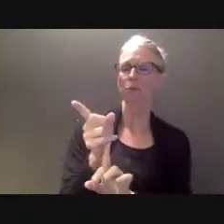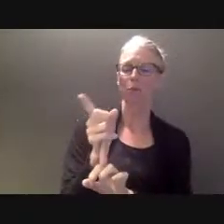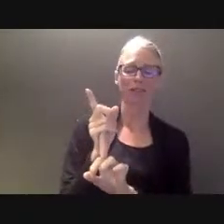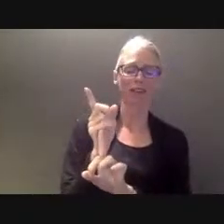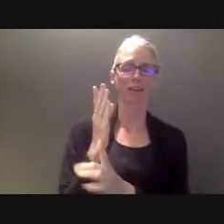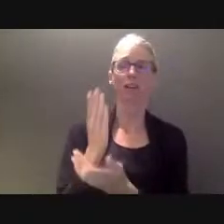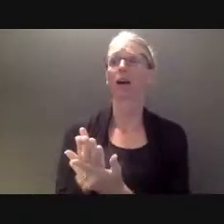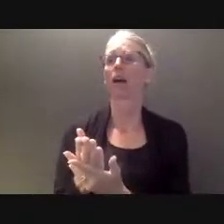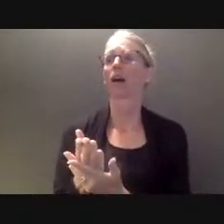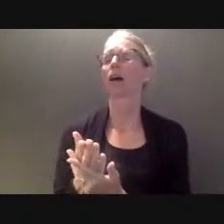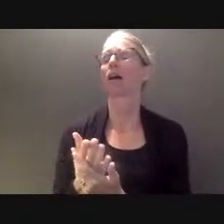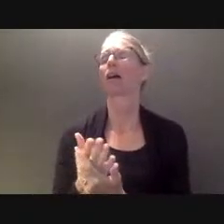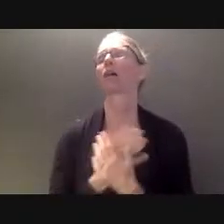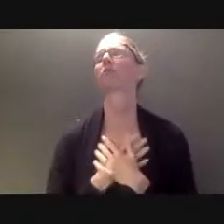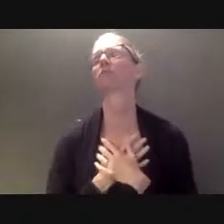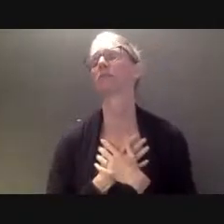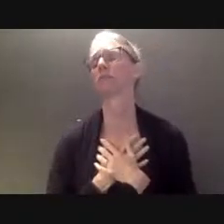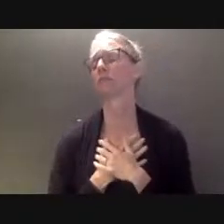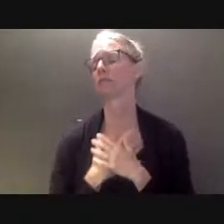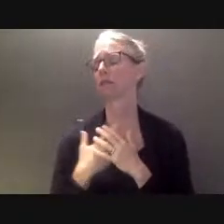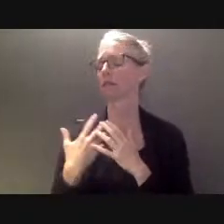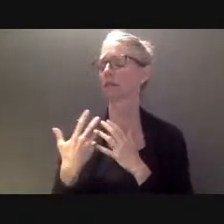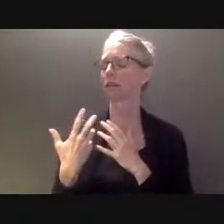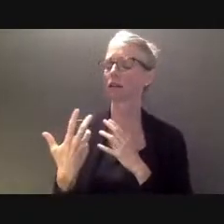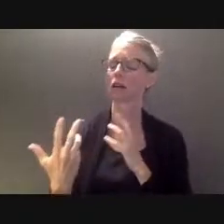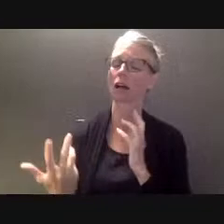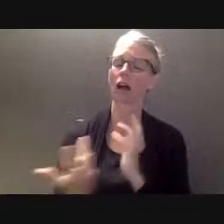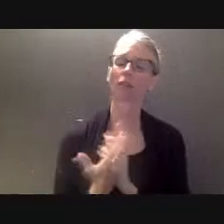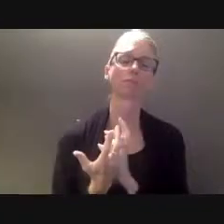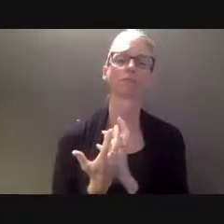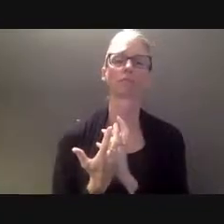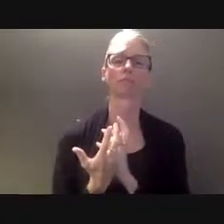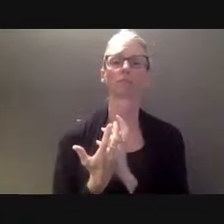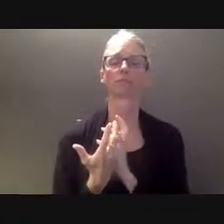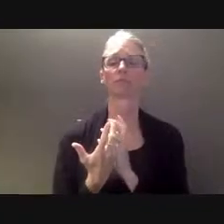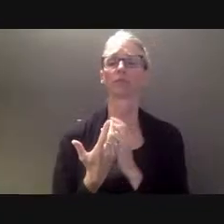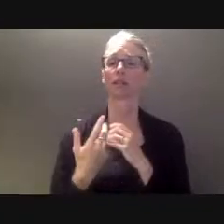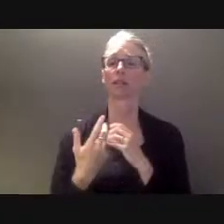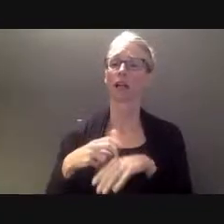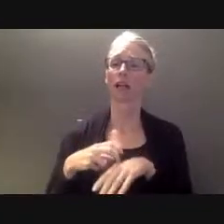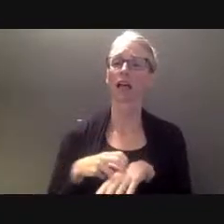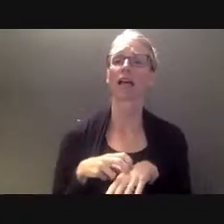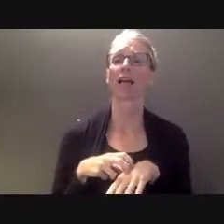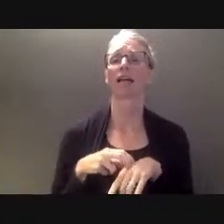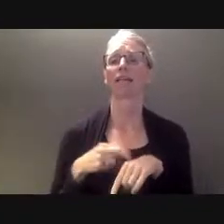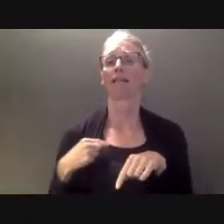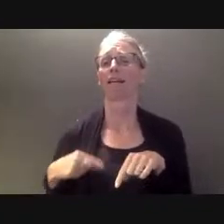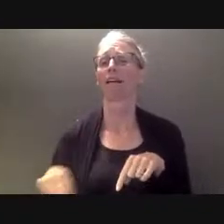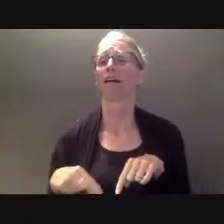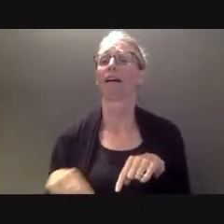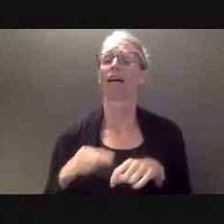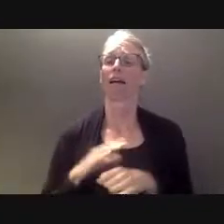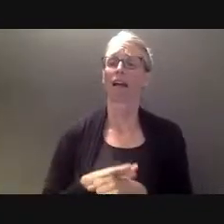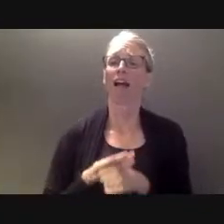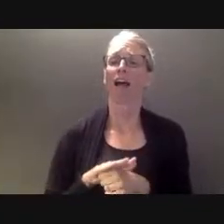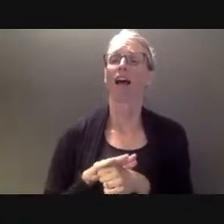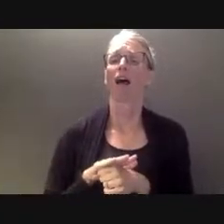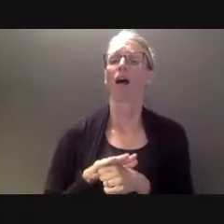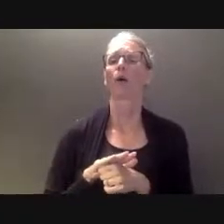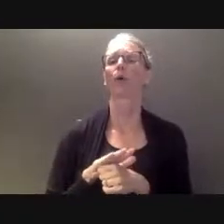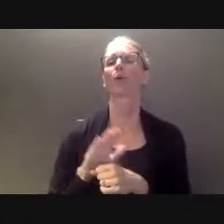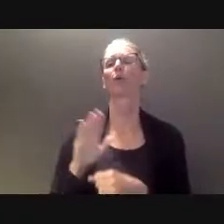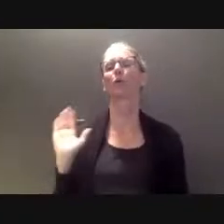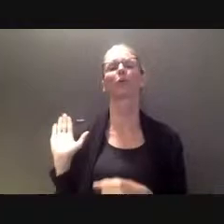when you suddenly drop some of the anxiety that you carry around because you just